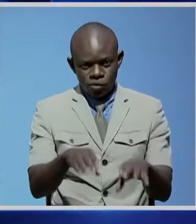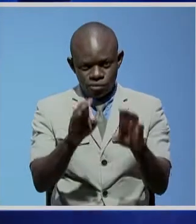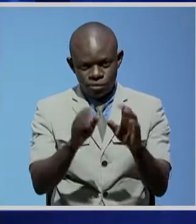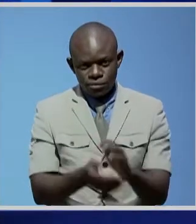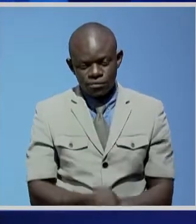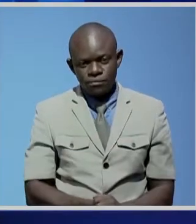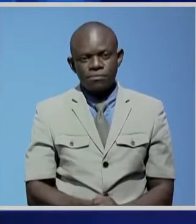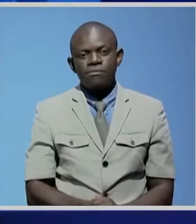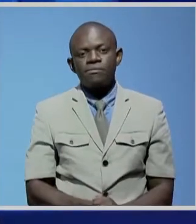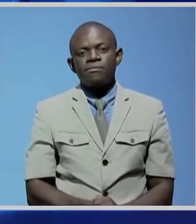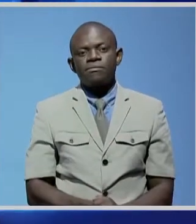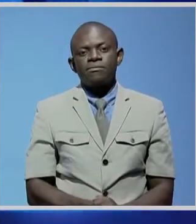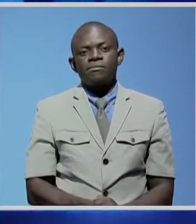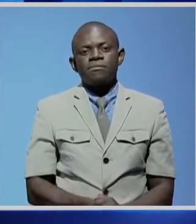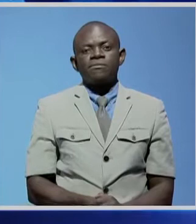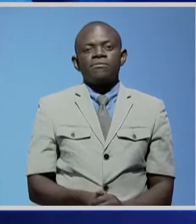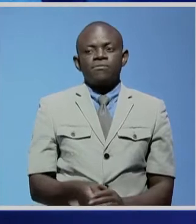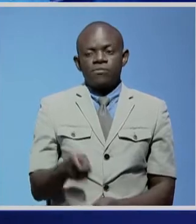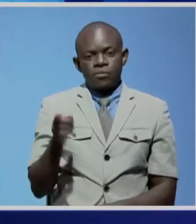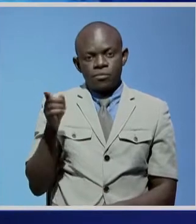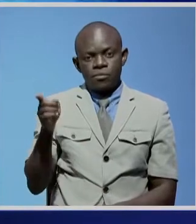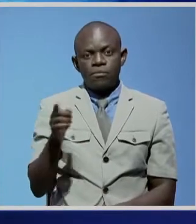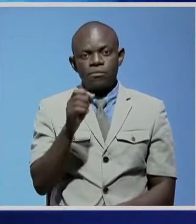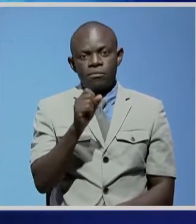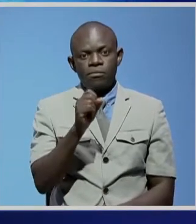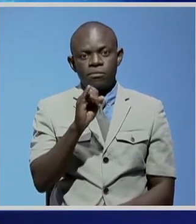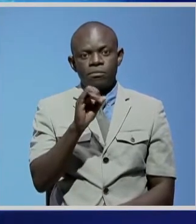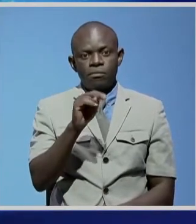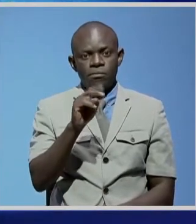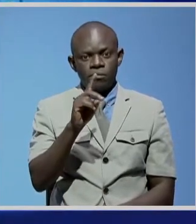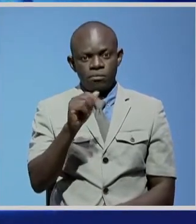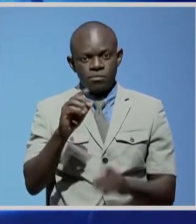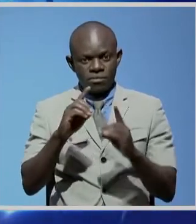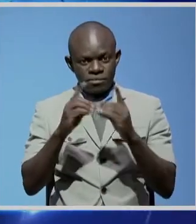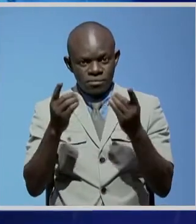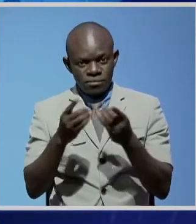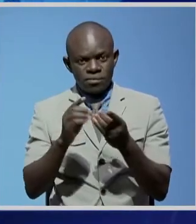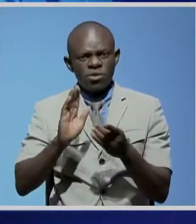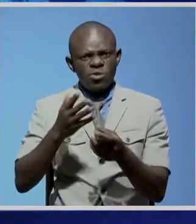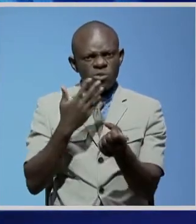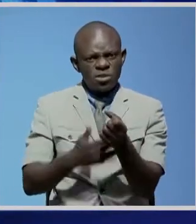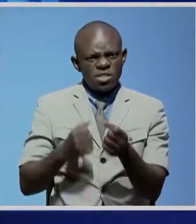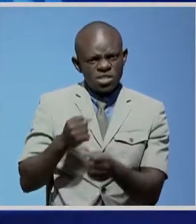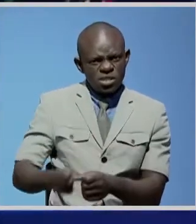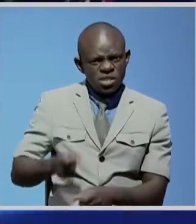Chief Kathumba of the Chewa People in Sinda District has commended government for delivering farming inputs on time ahead of the